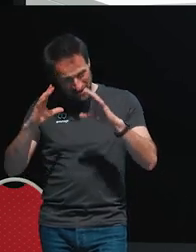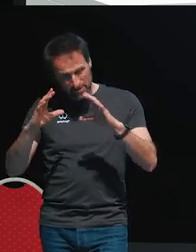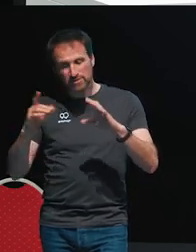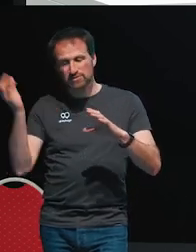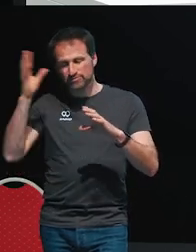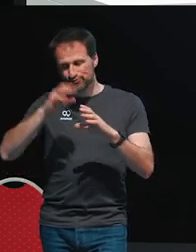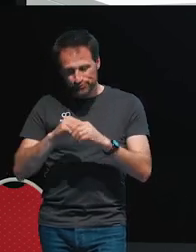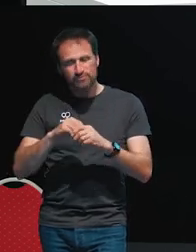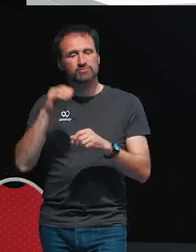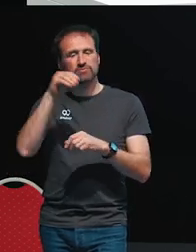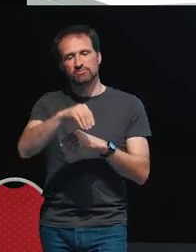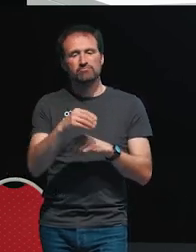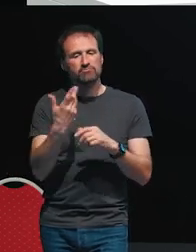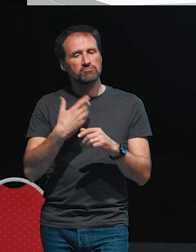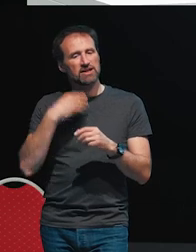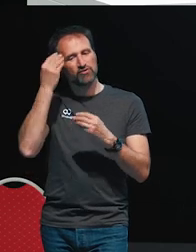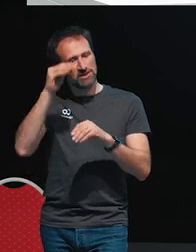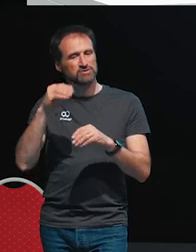Web Tokens.